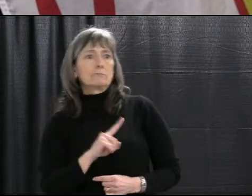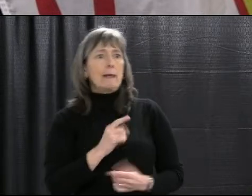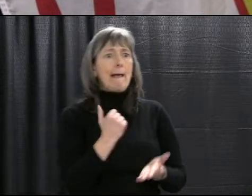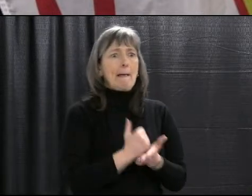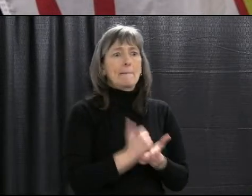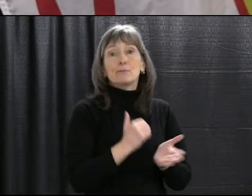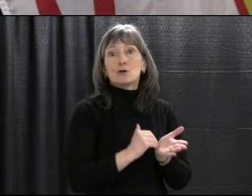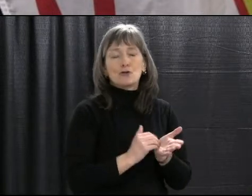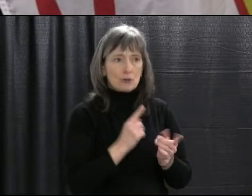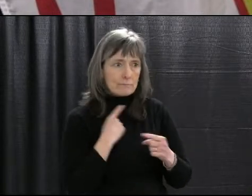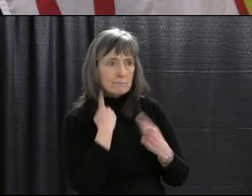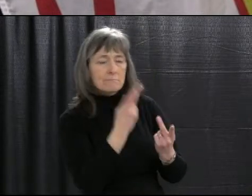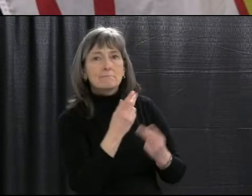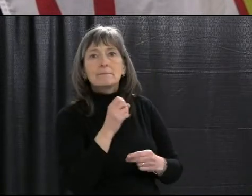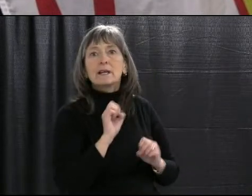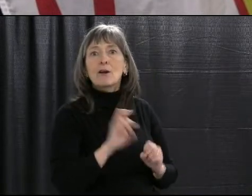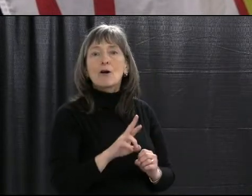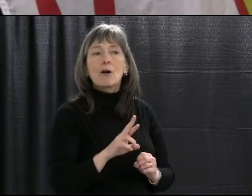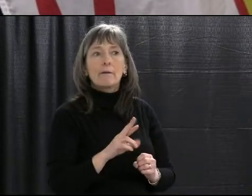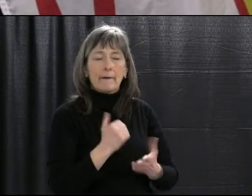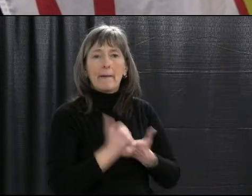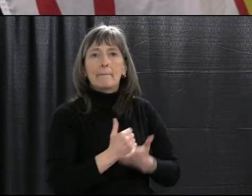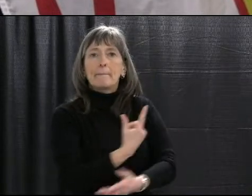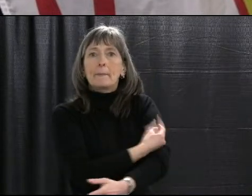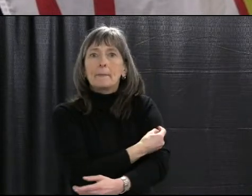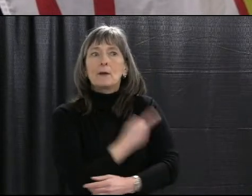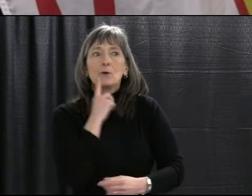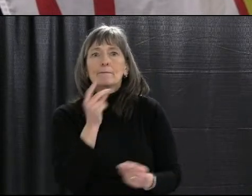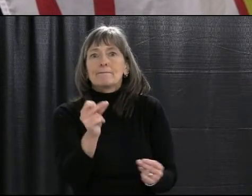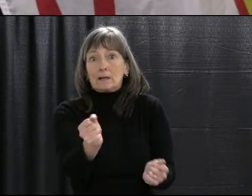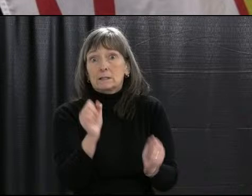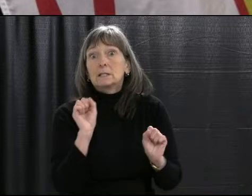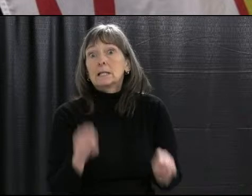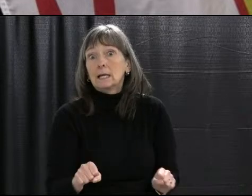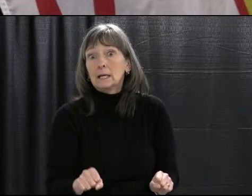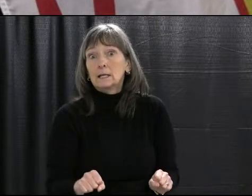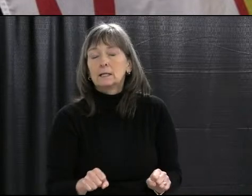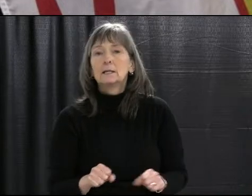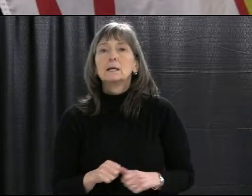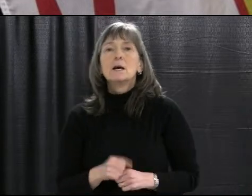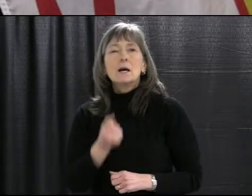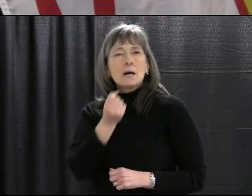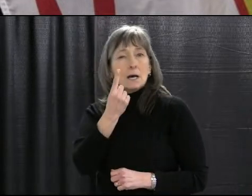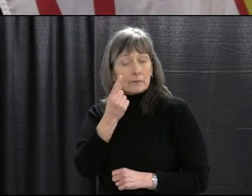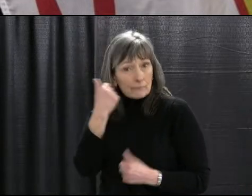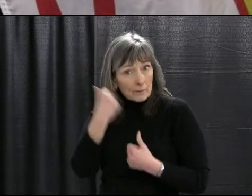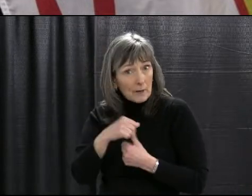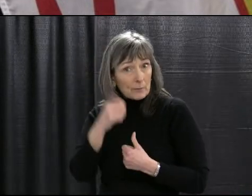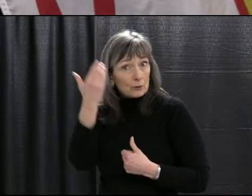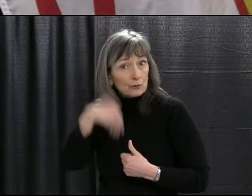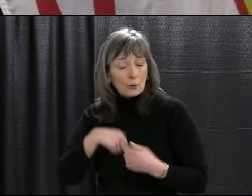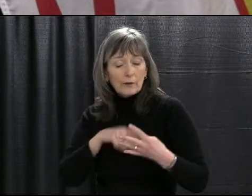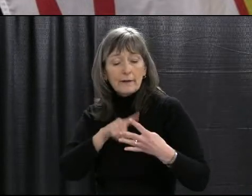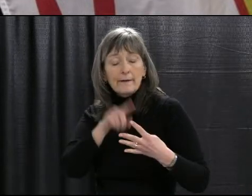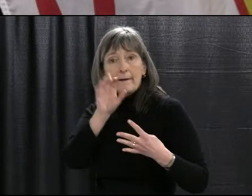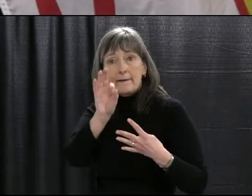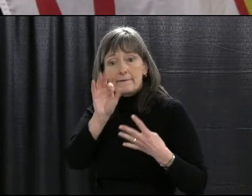and therapies like EVT in time. A quick way to remember the signs and symptoms of stroke